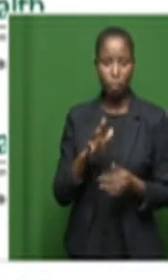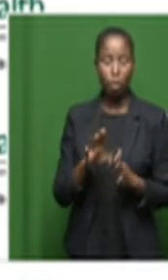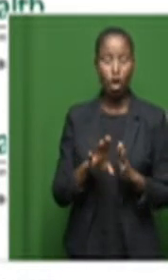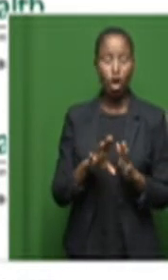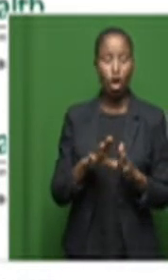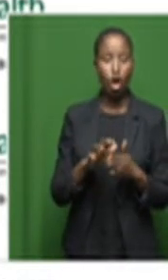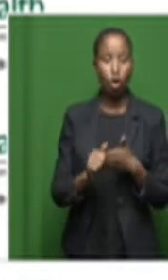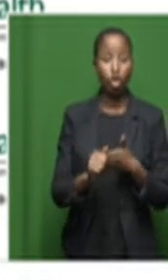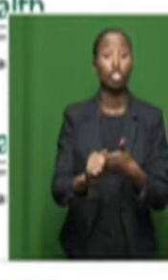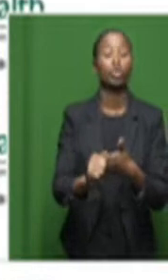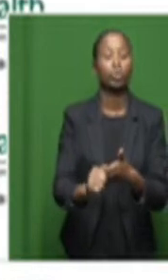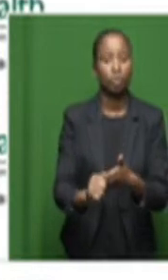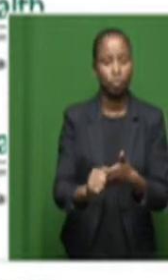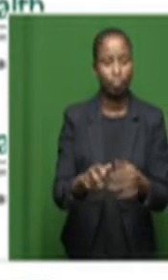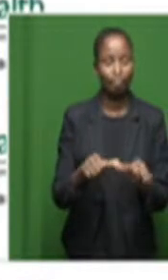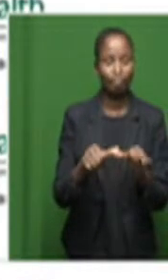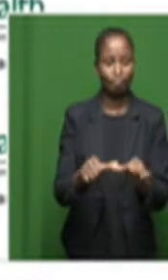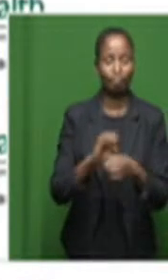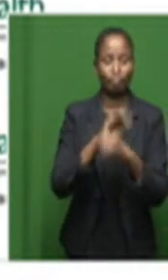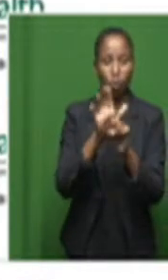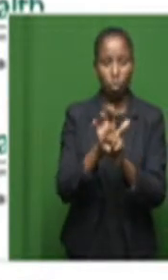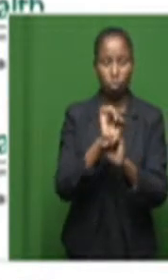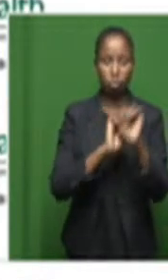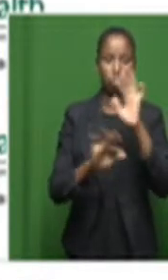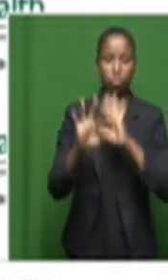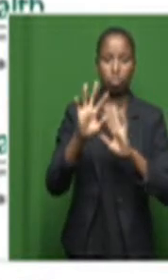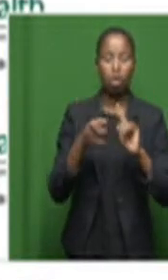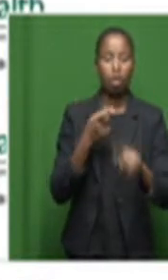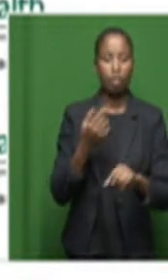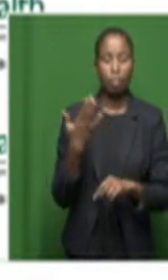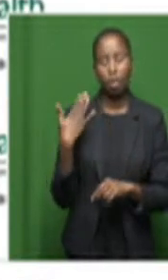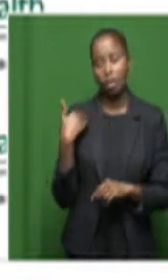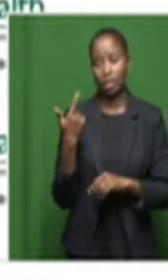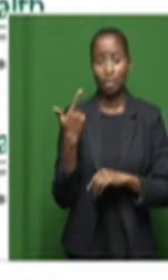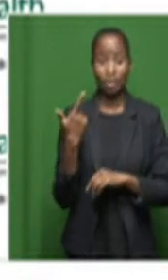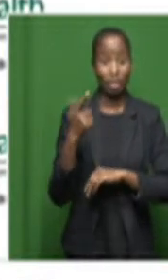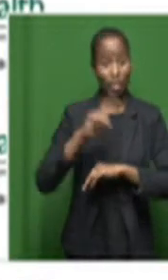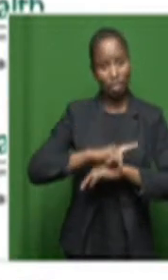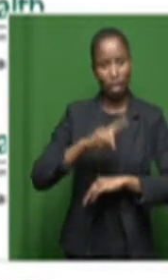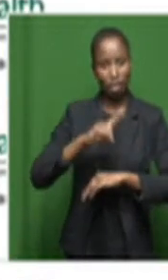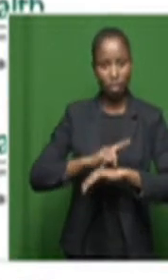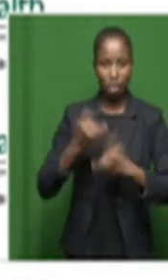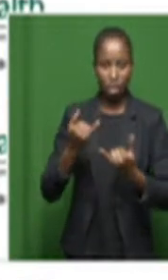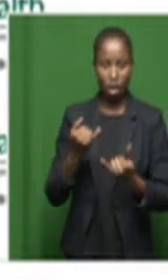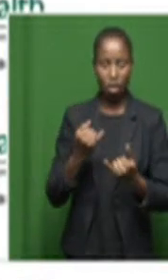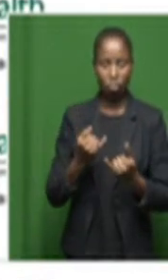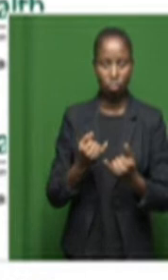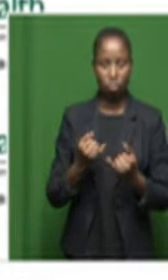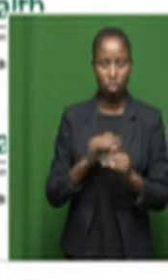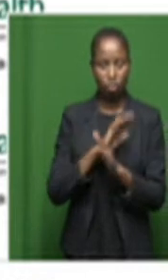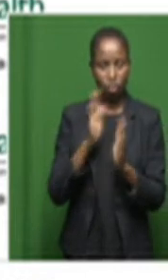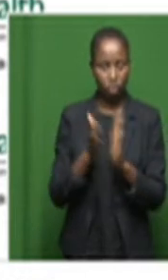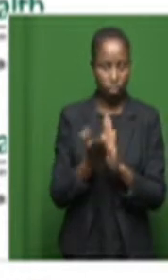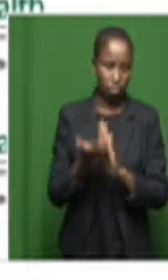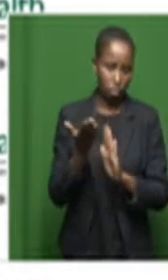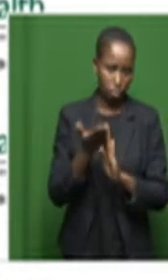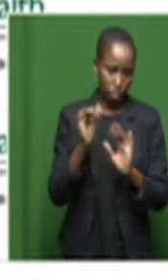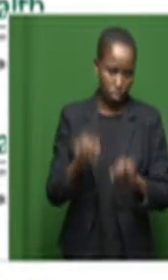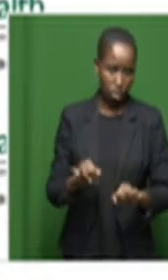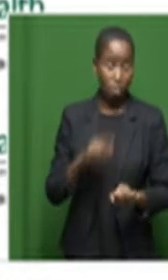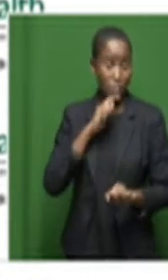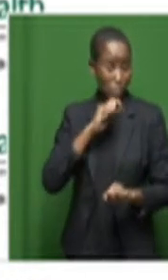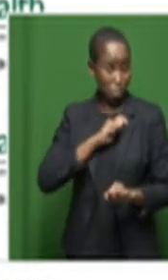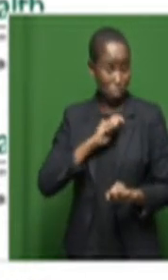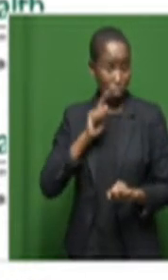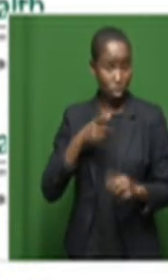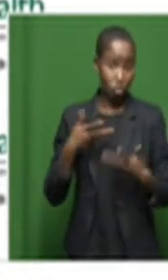trend of the pandemic over the last 7 days, as we will indicate. But we cannot relax because